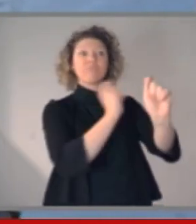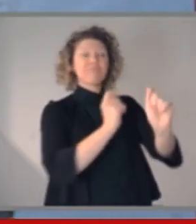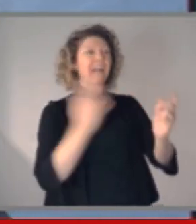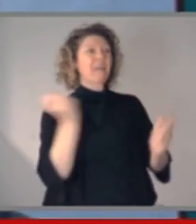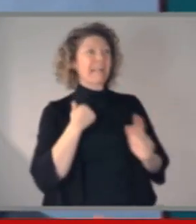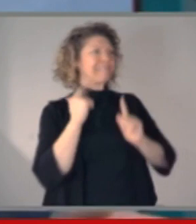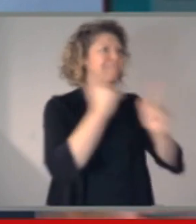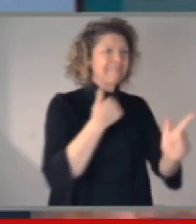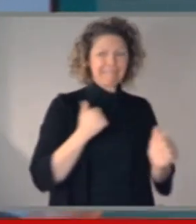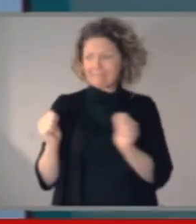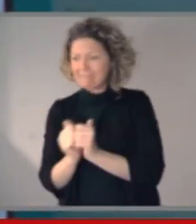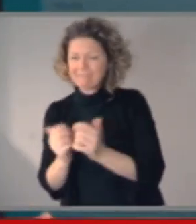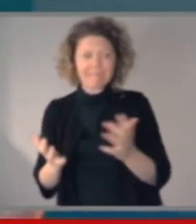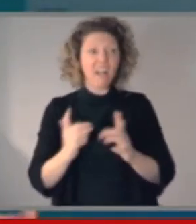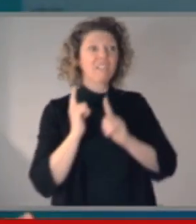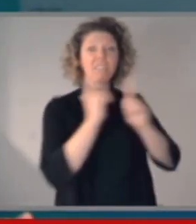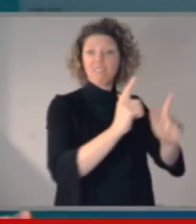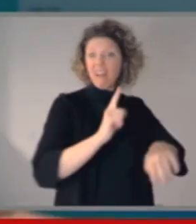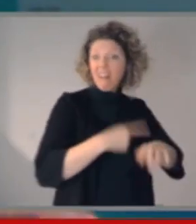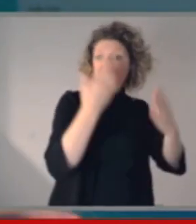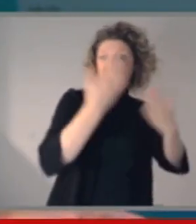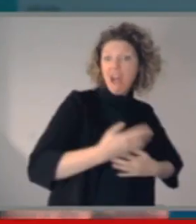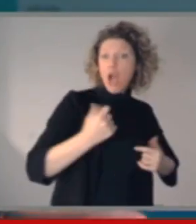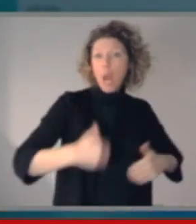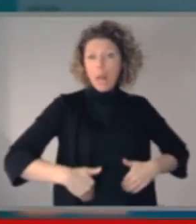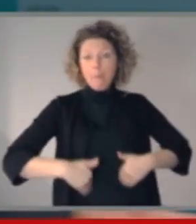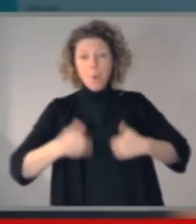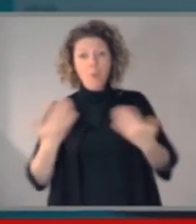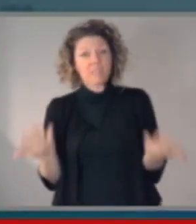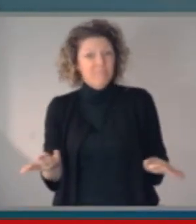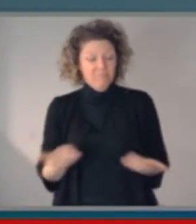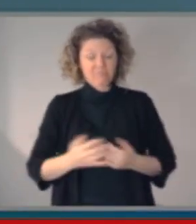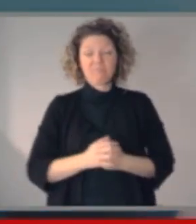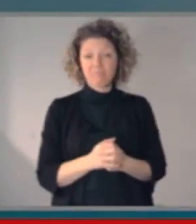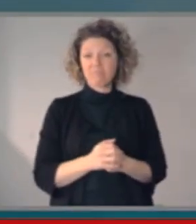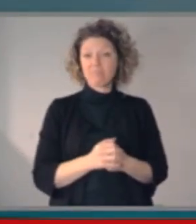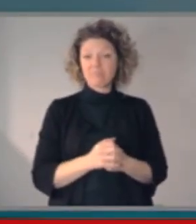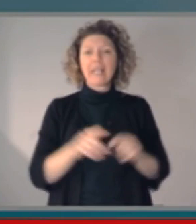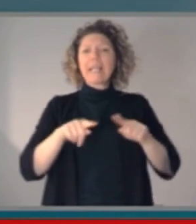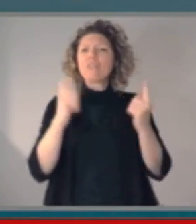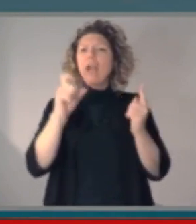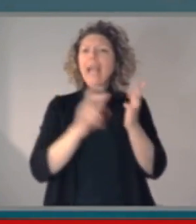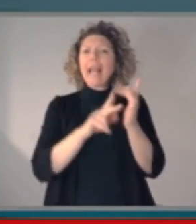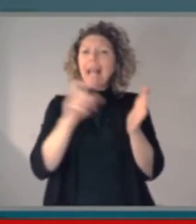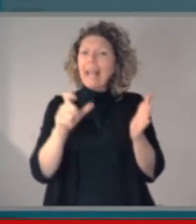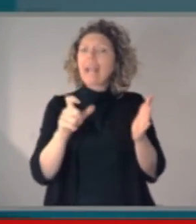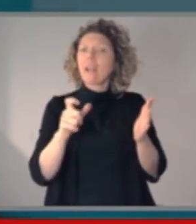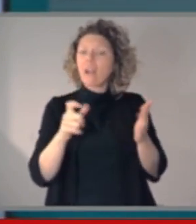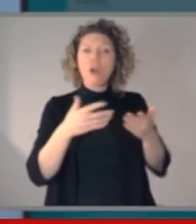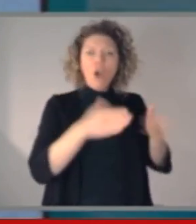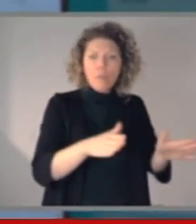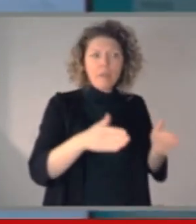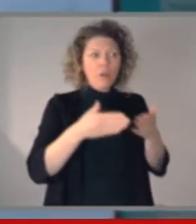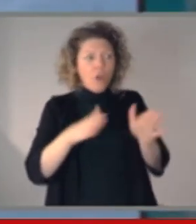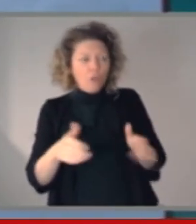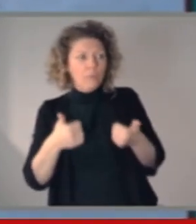keep working in New South Wales. You can see there the state clinics also increasing, but it really has been the